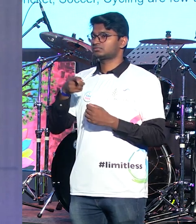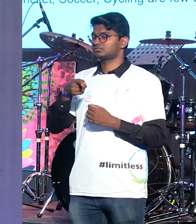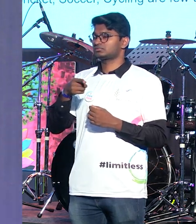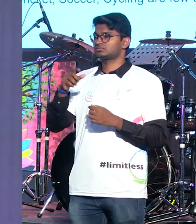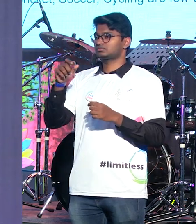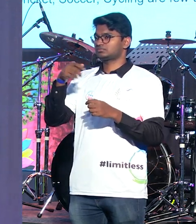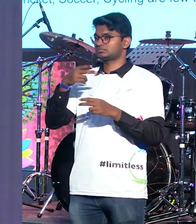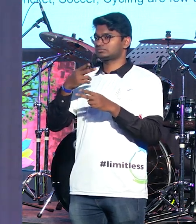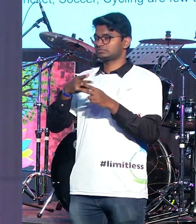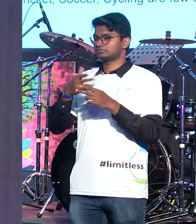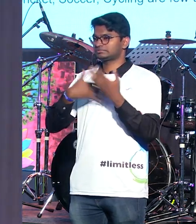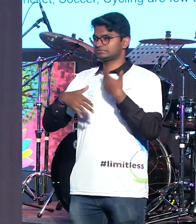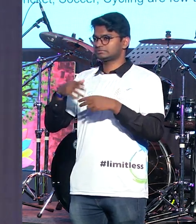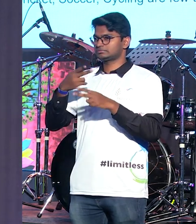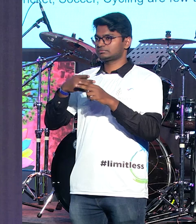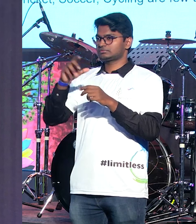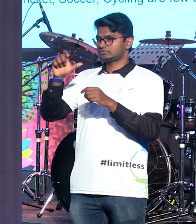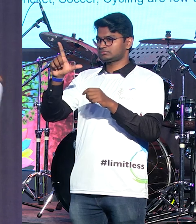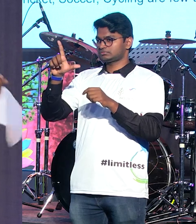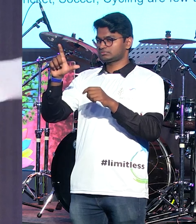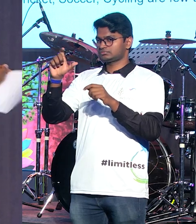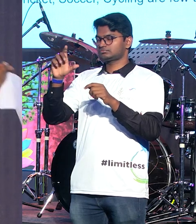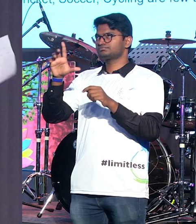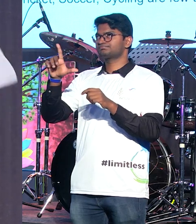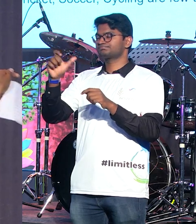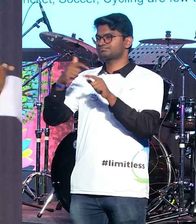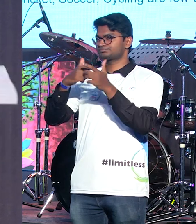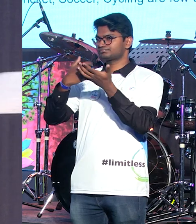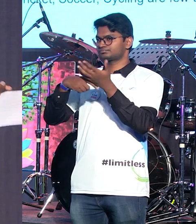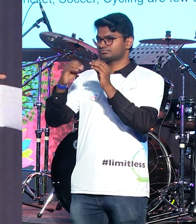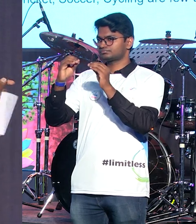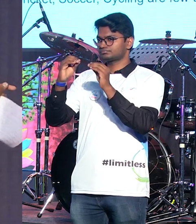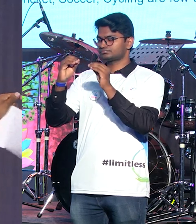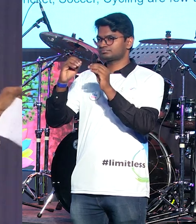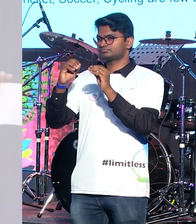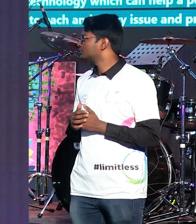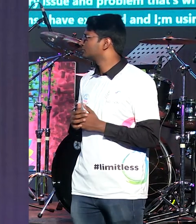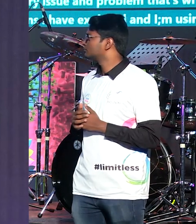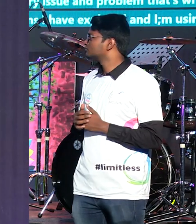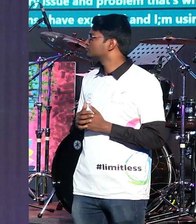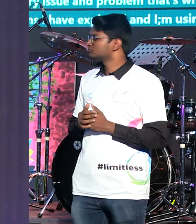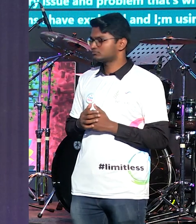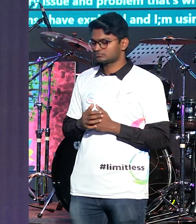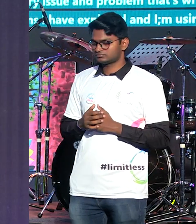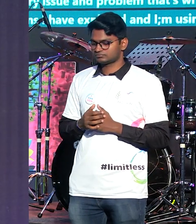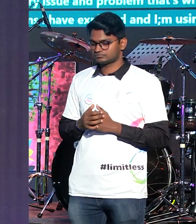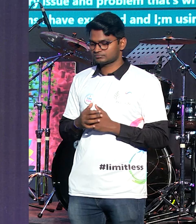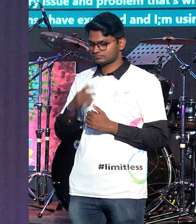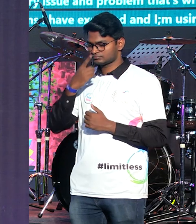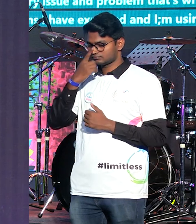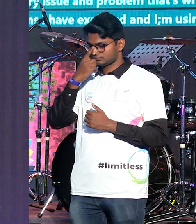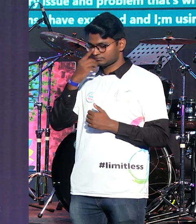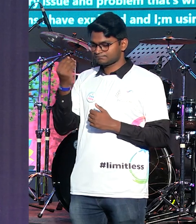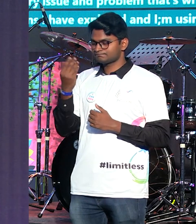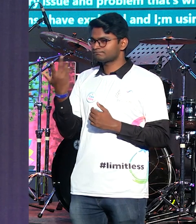palsy, caused by something called brain fever. I'm good at